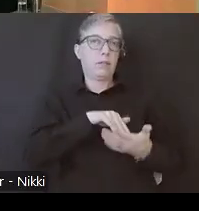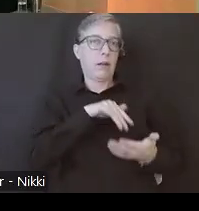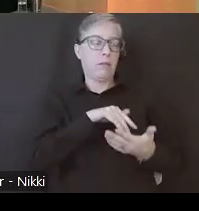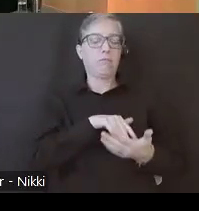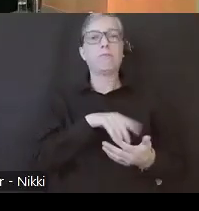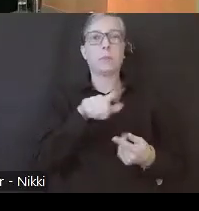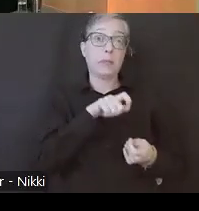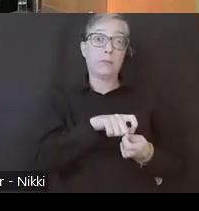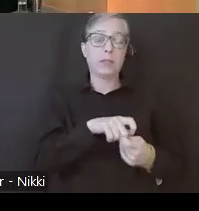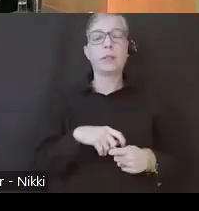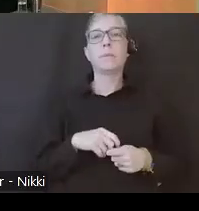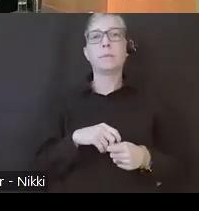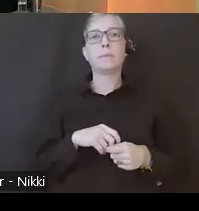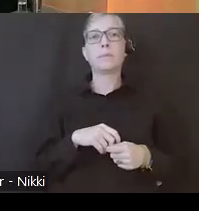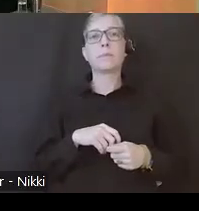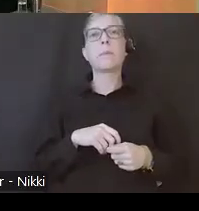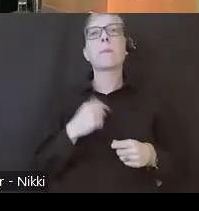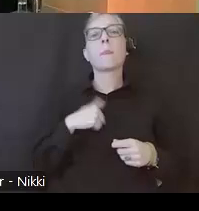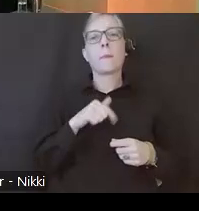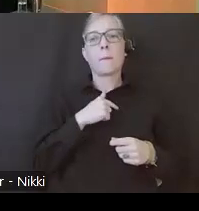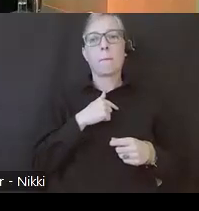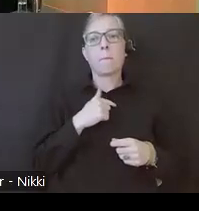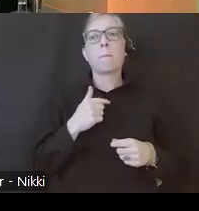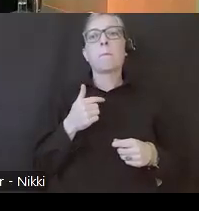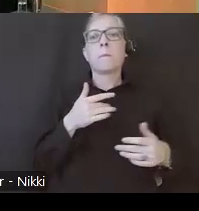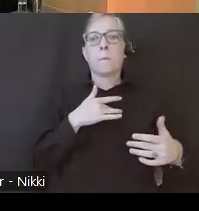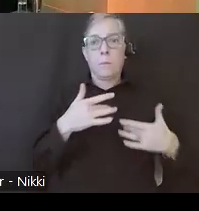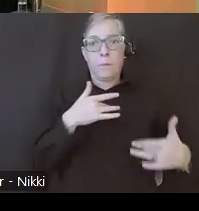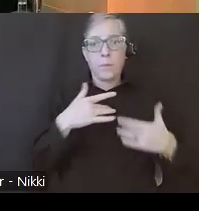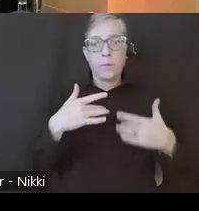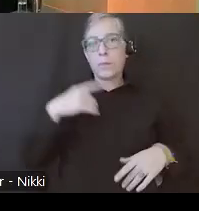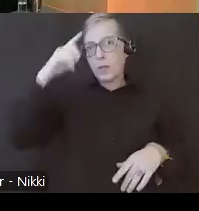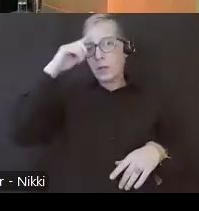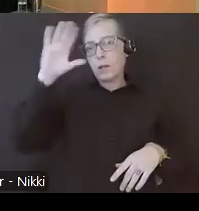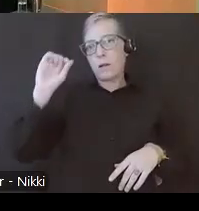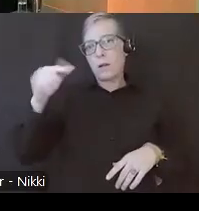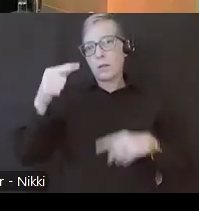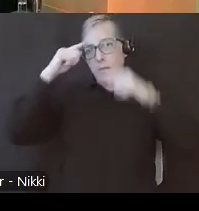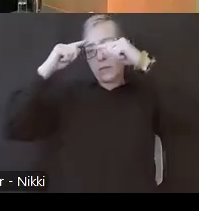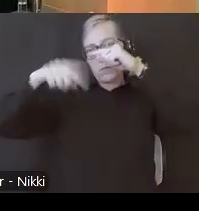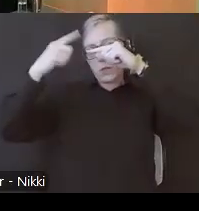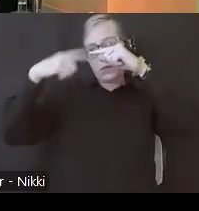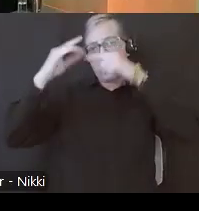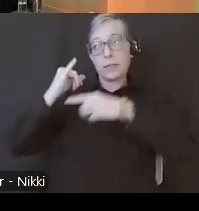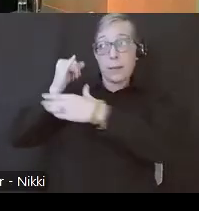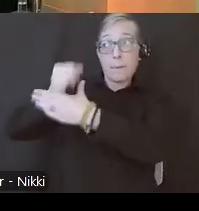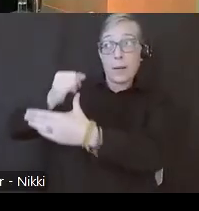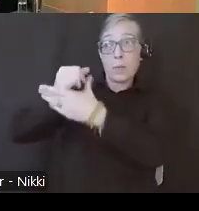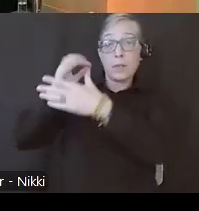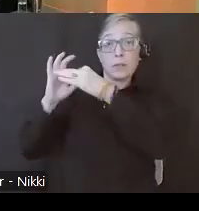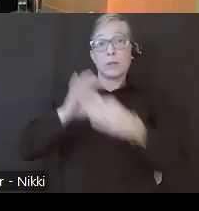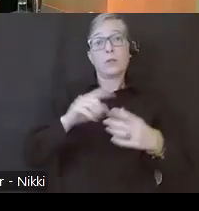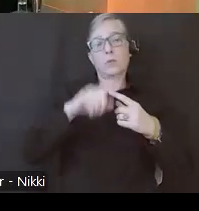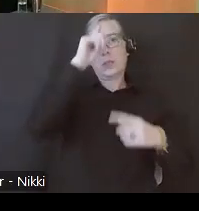especially with the concern that the cognitive processing impairments associated with schizophrenia may impede